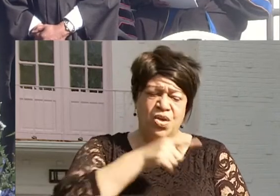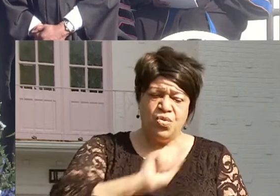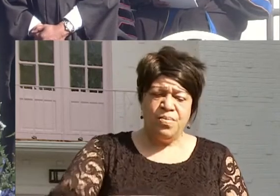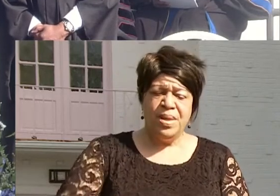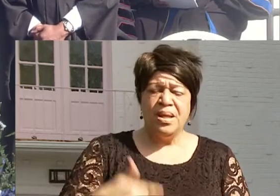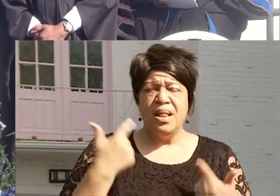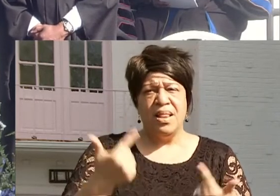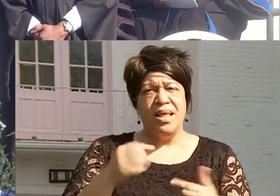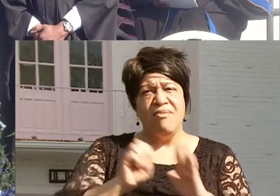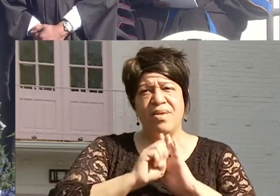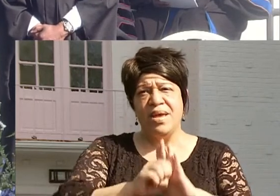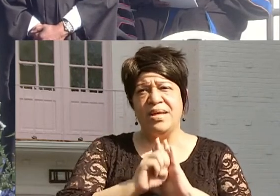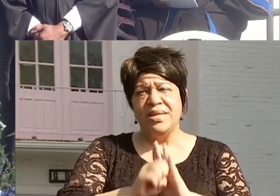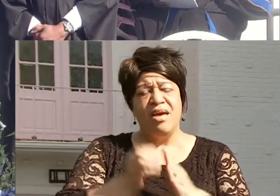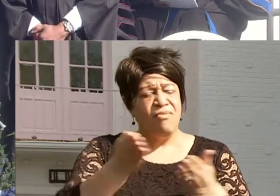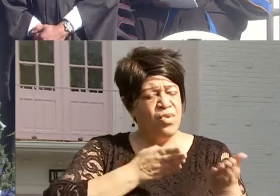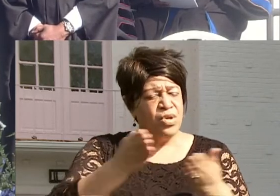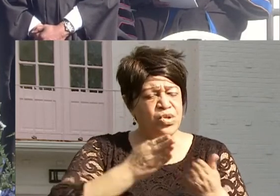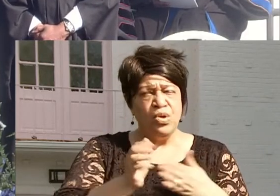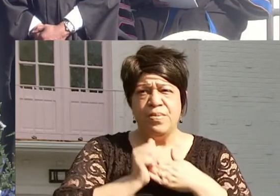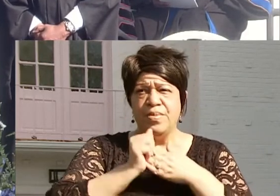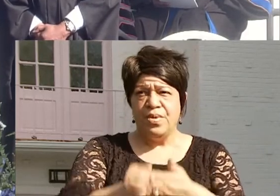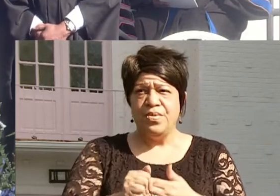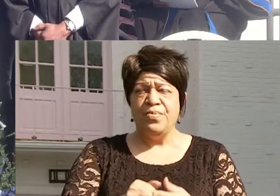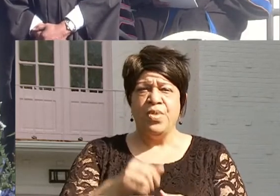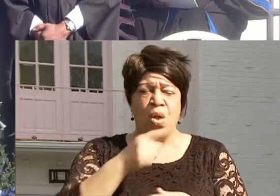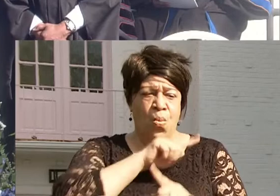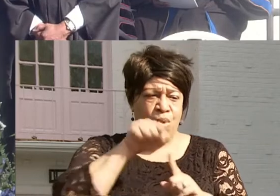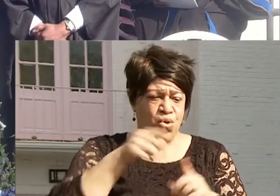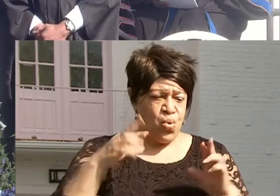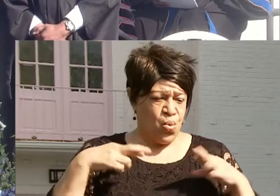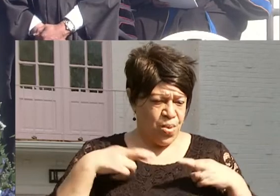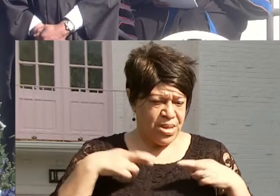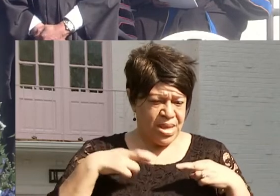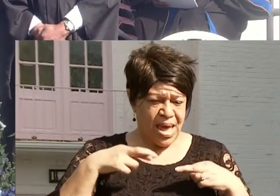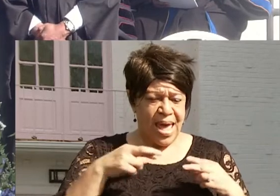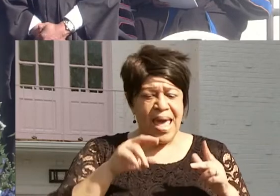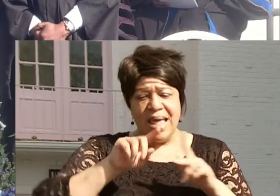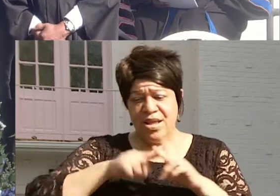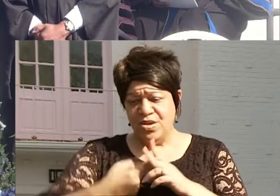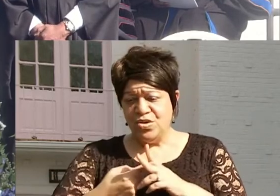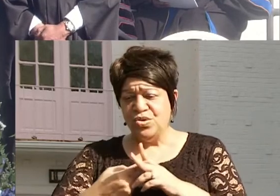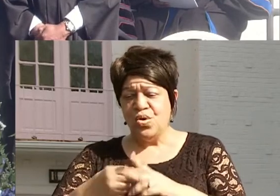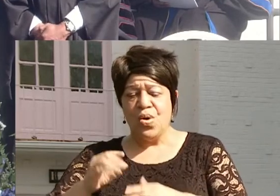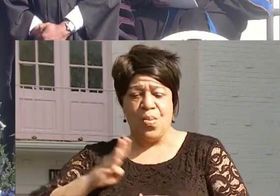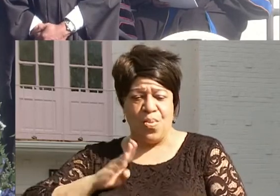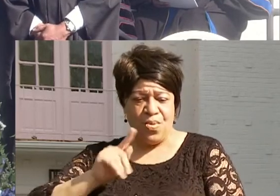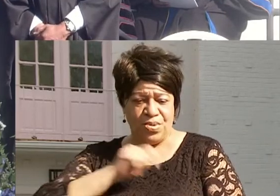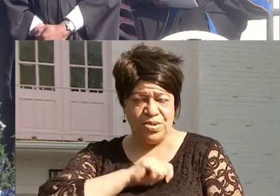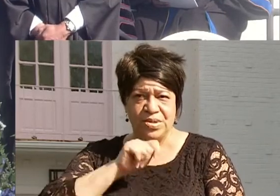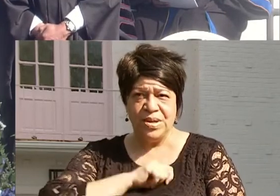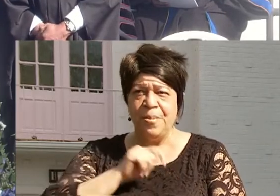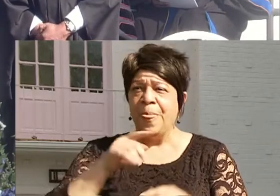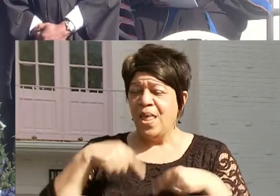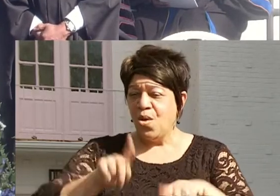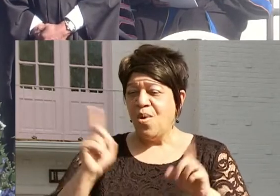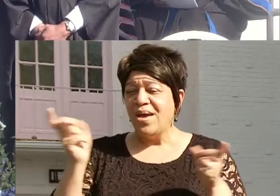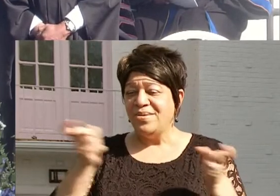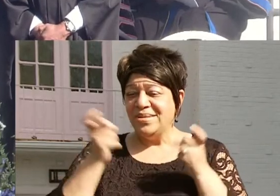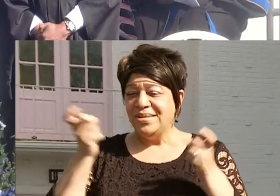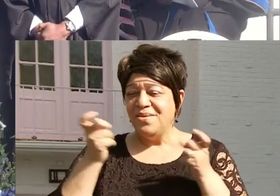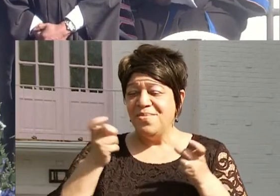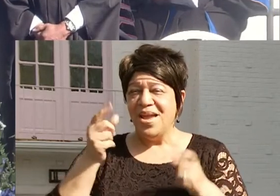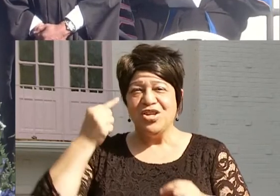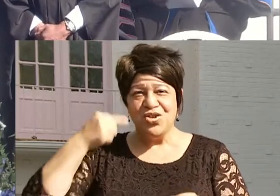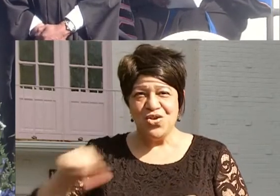servant leadership. As you retire from active board membership and move to trustee emeritus status, and as you celebrate your golden anniversary